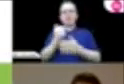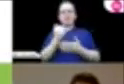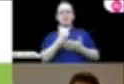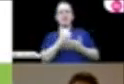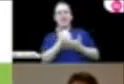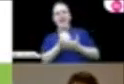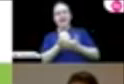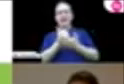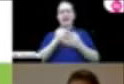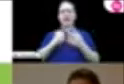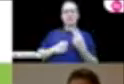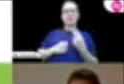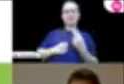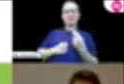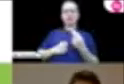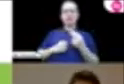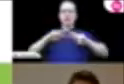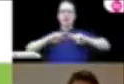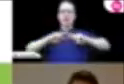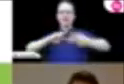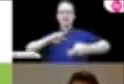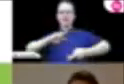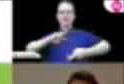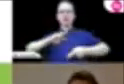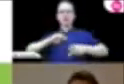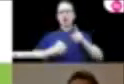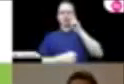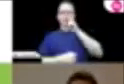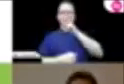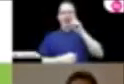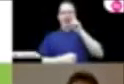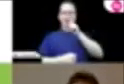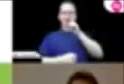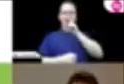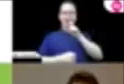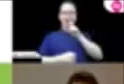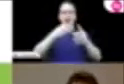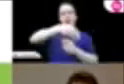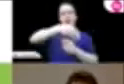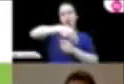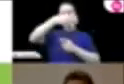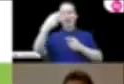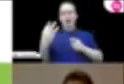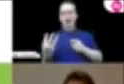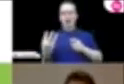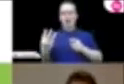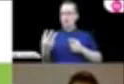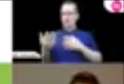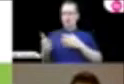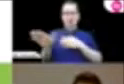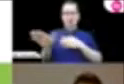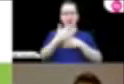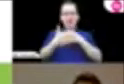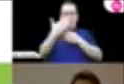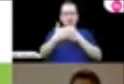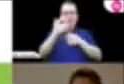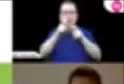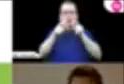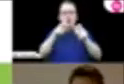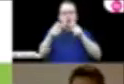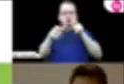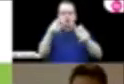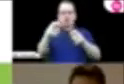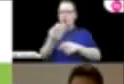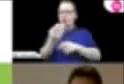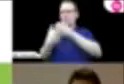bisexual, transgender, non-binary and queer are all really modern terms. And some historians think